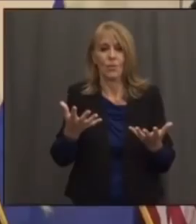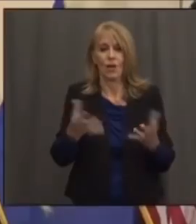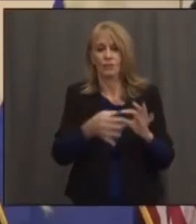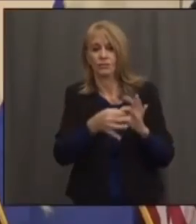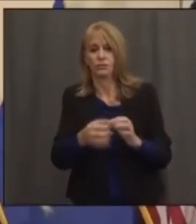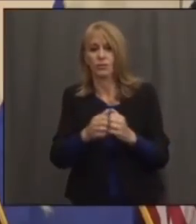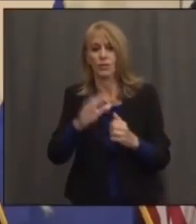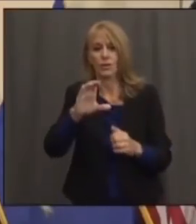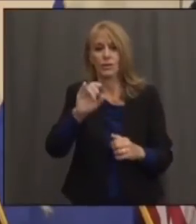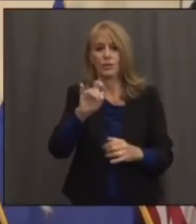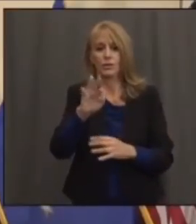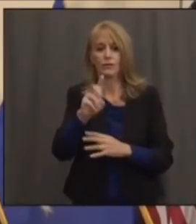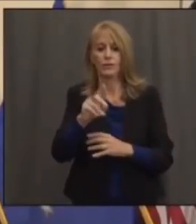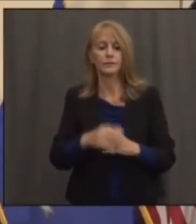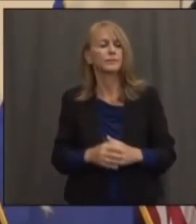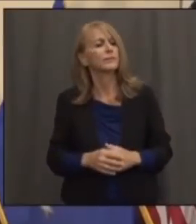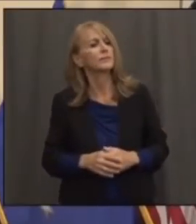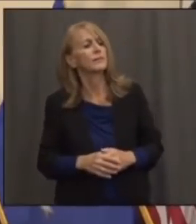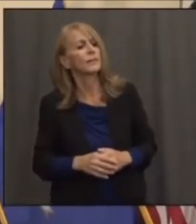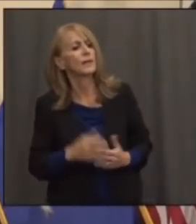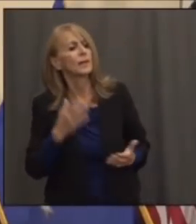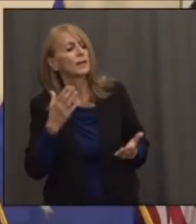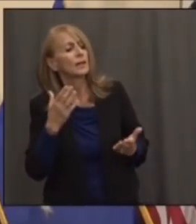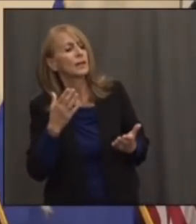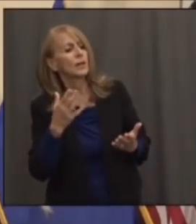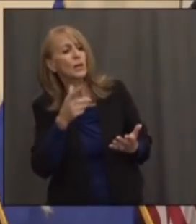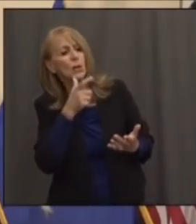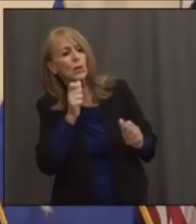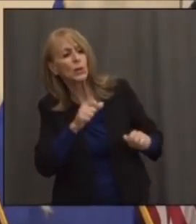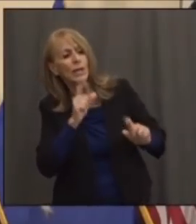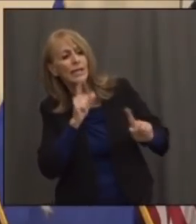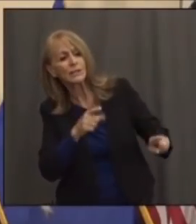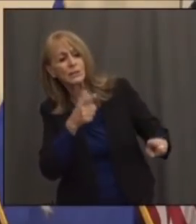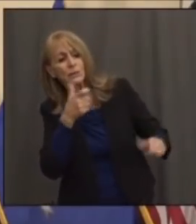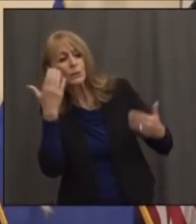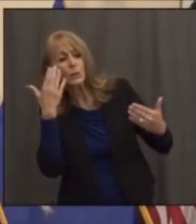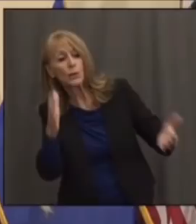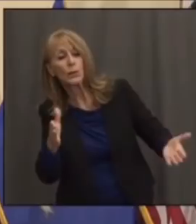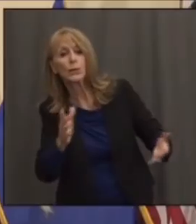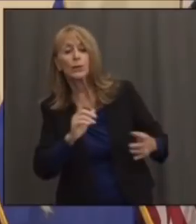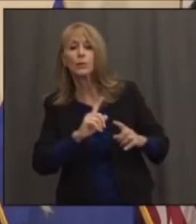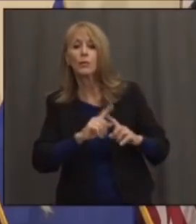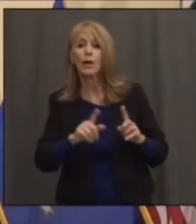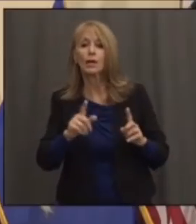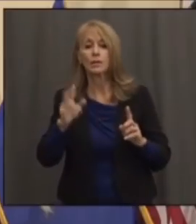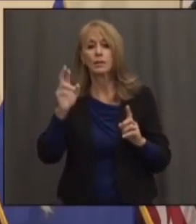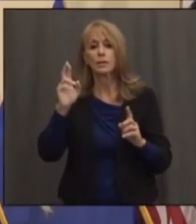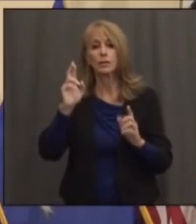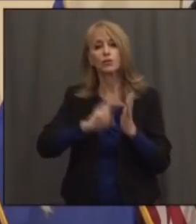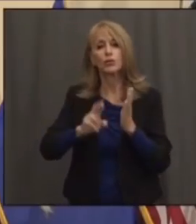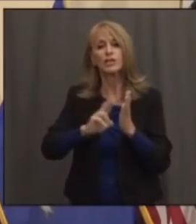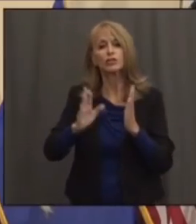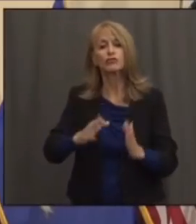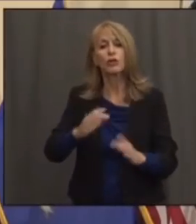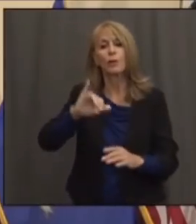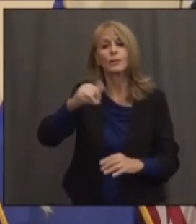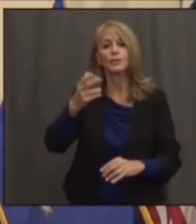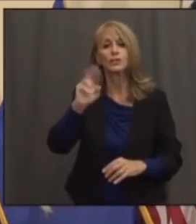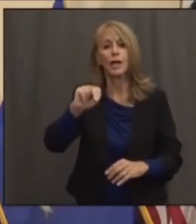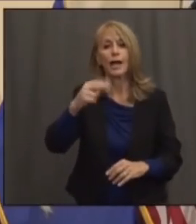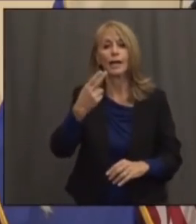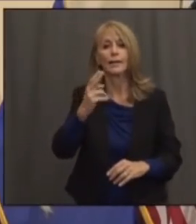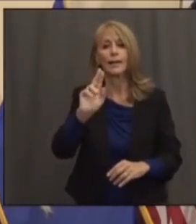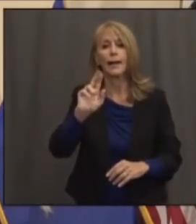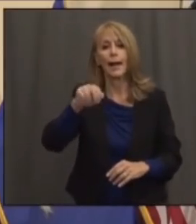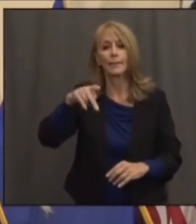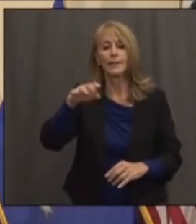you, Doctor. And I'm not sure, maybe Governor or someone else might want to respond to this, but researchers at Johns Hopkins have said that